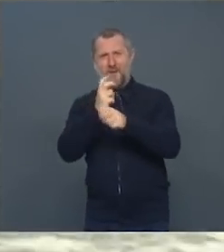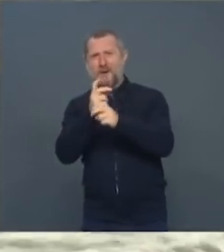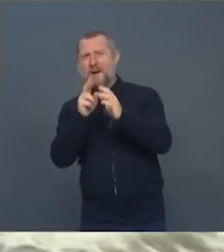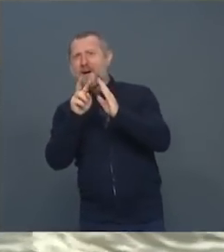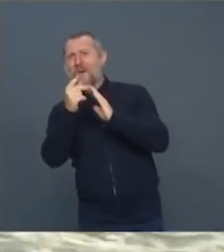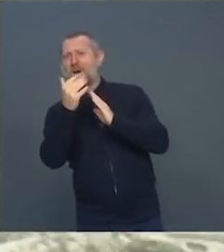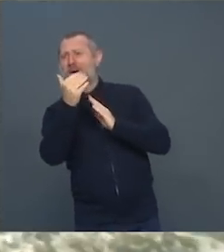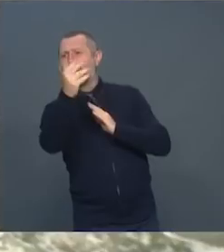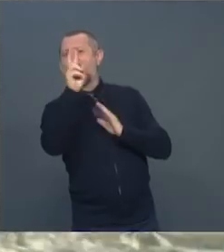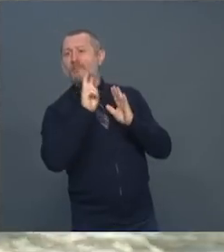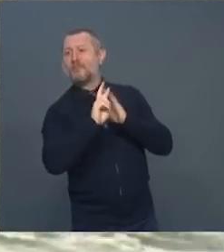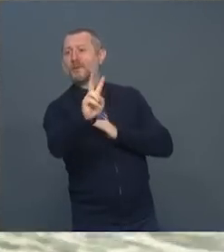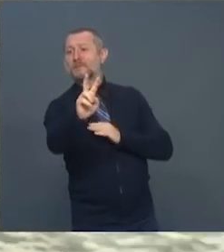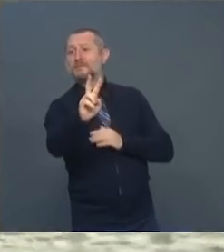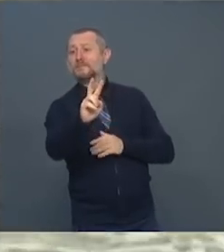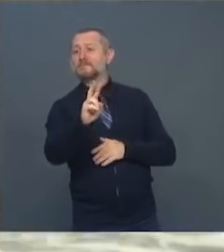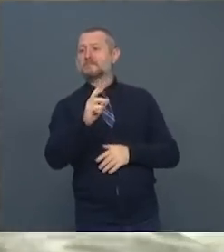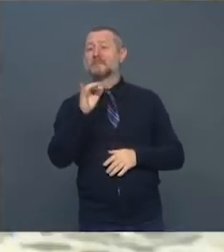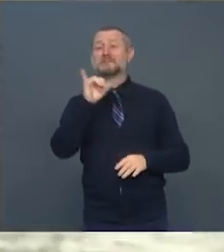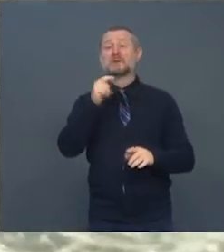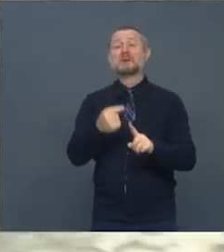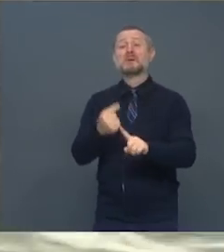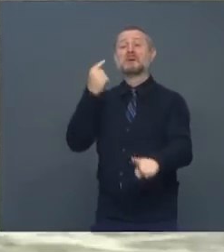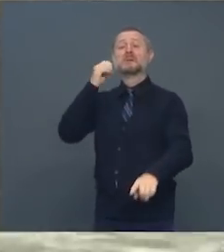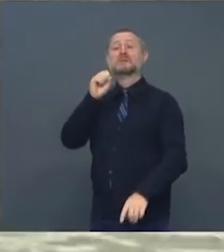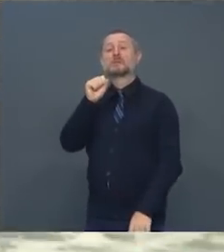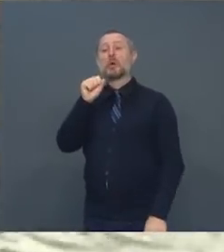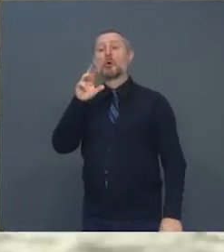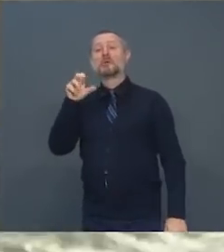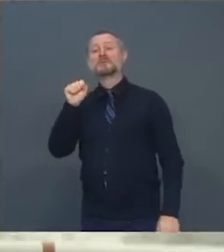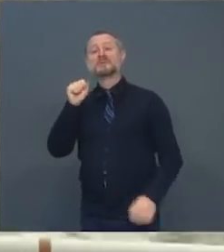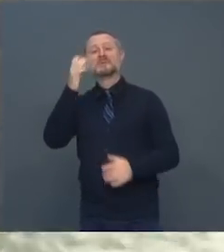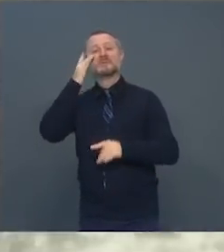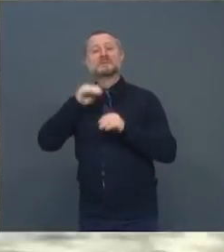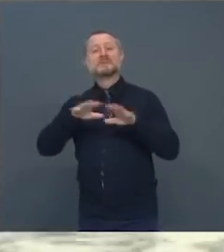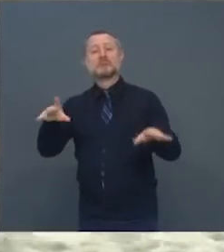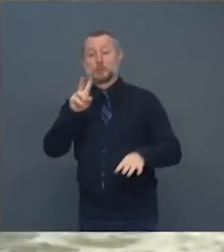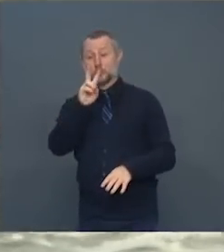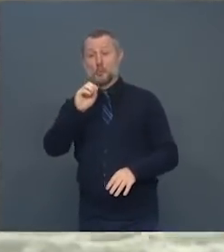SARS outbreak in 2002. A